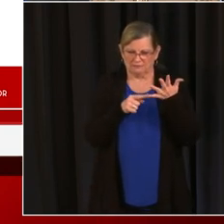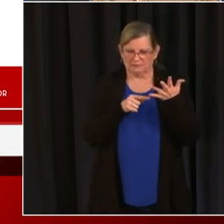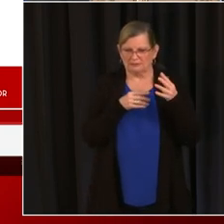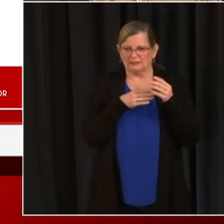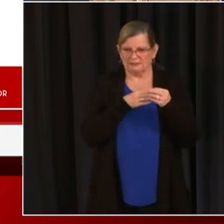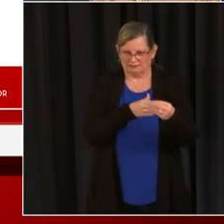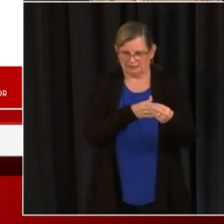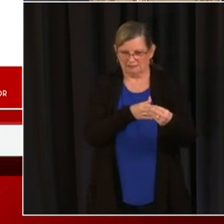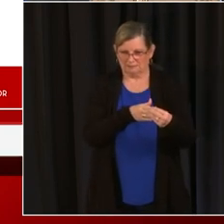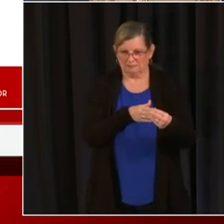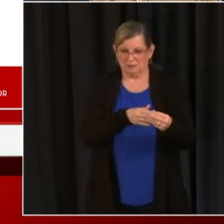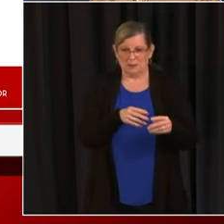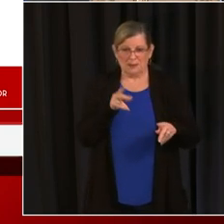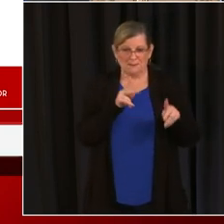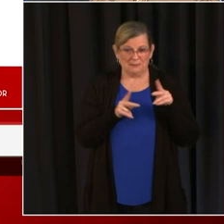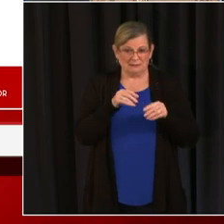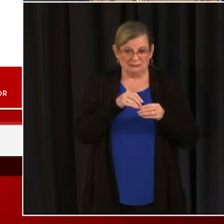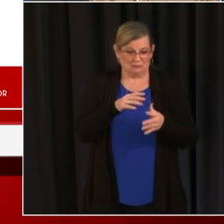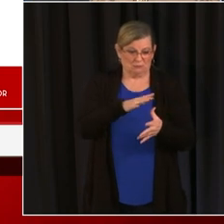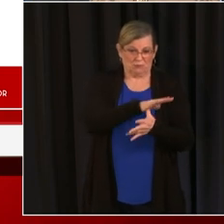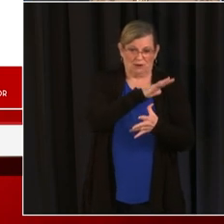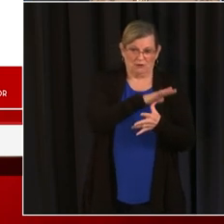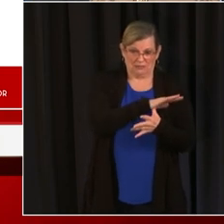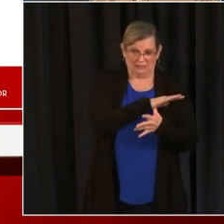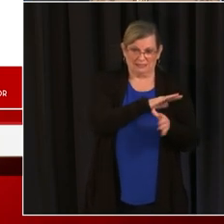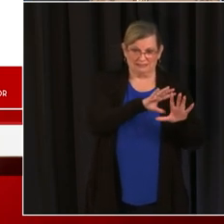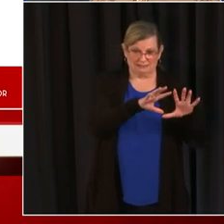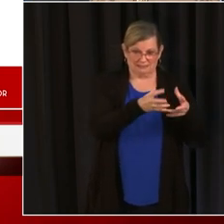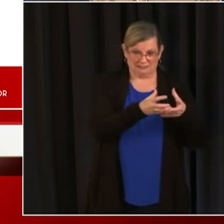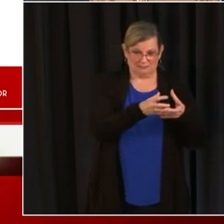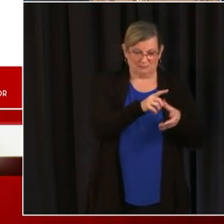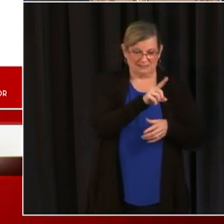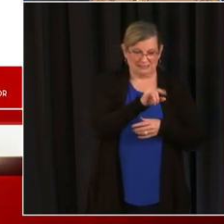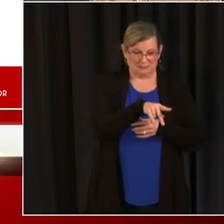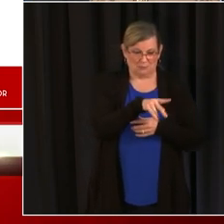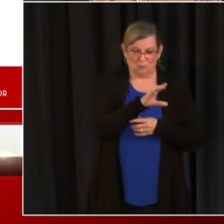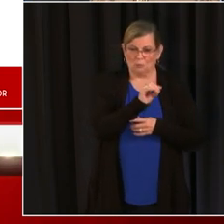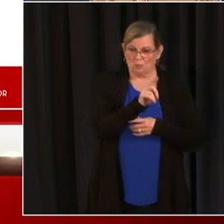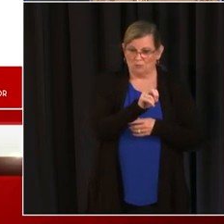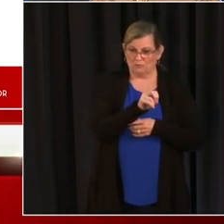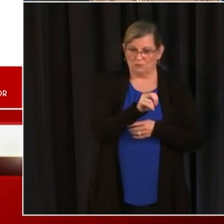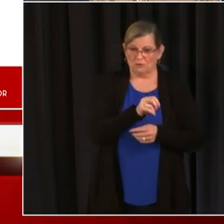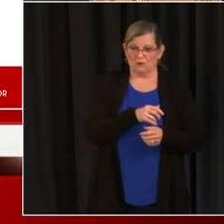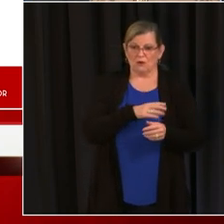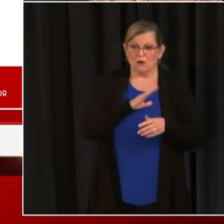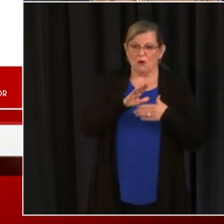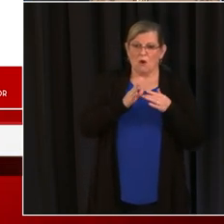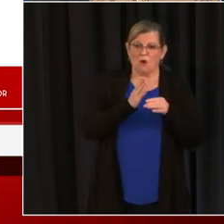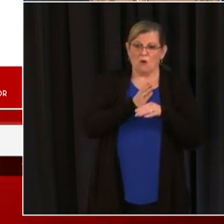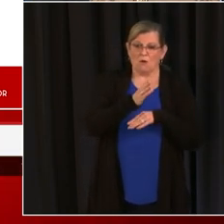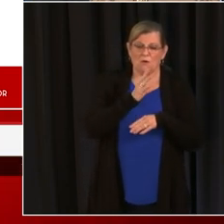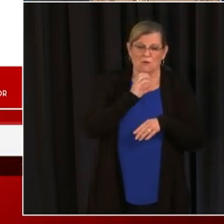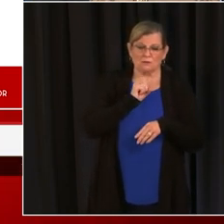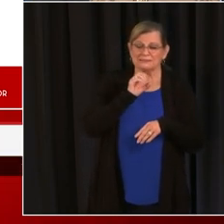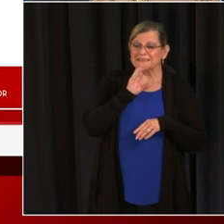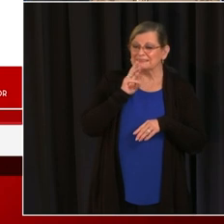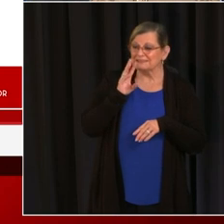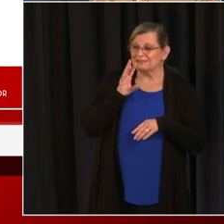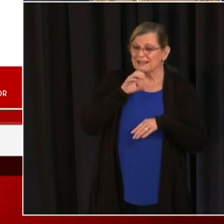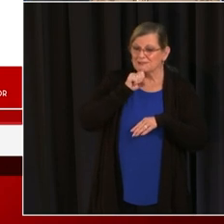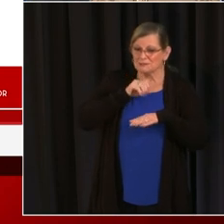buckets: people in priority zip codes who are over 65, followed by all residents